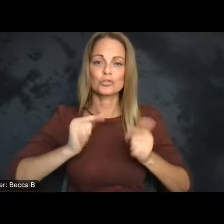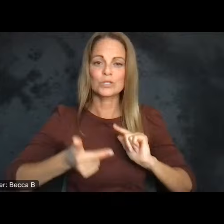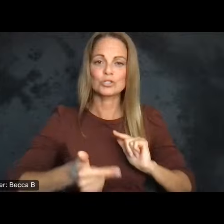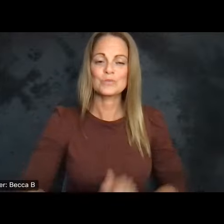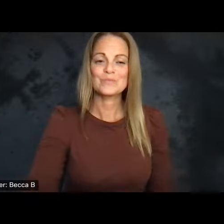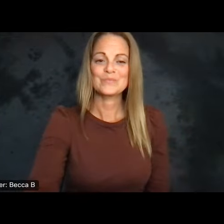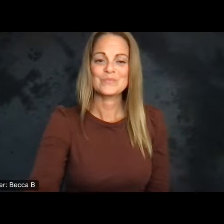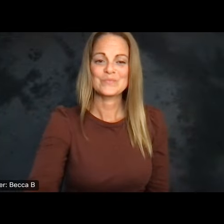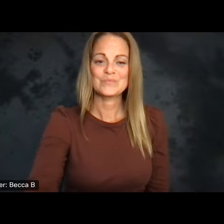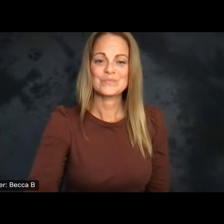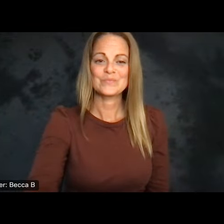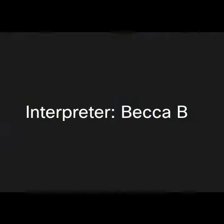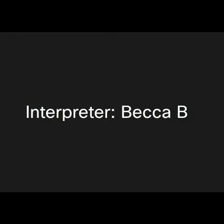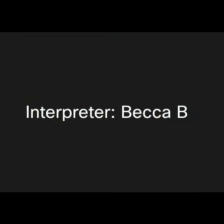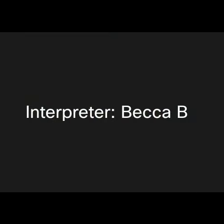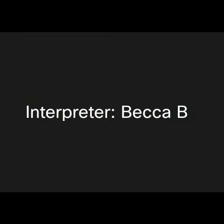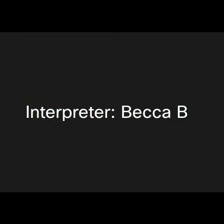so I'm asking for